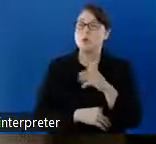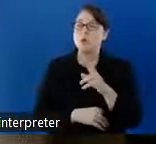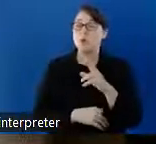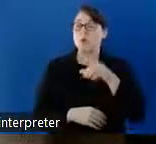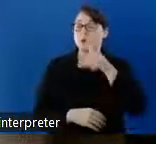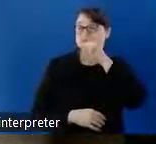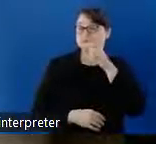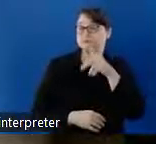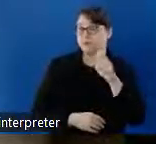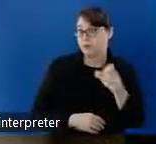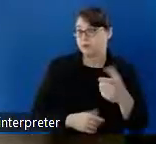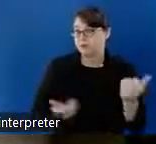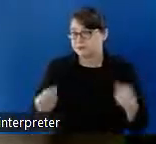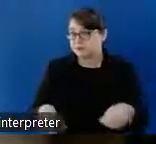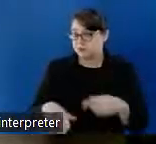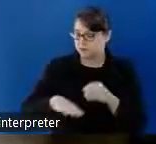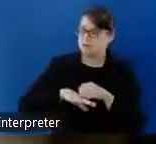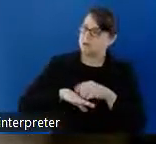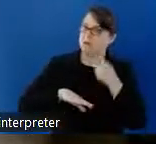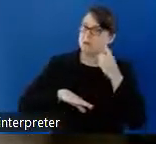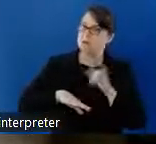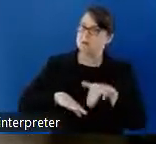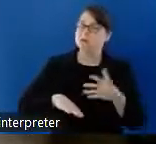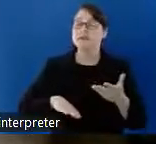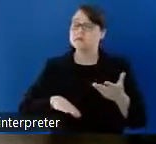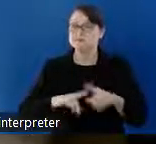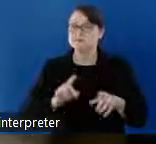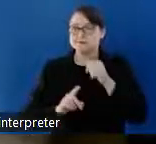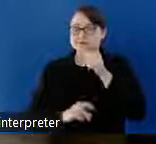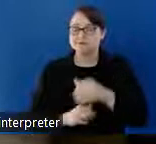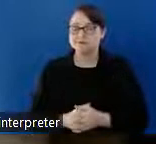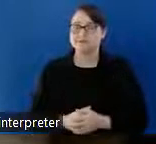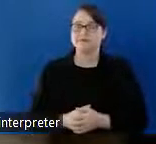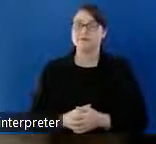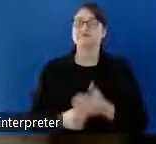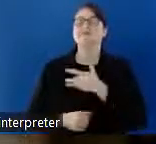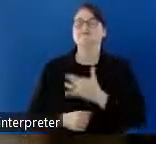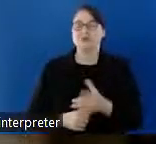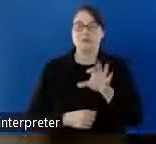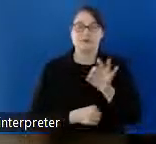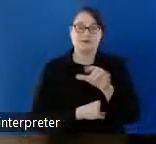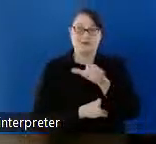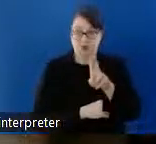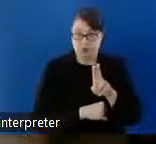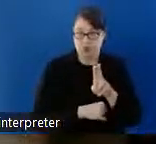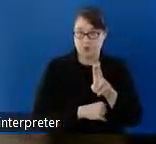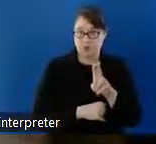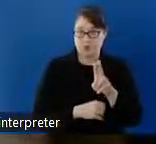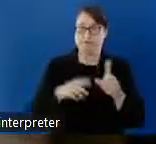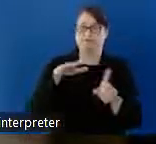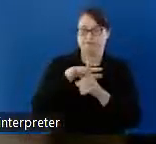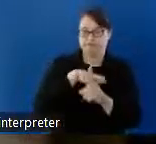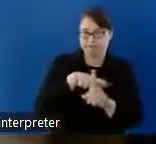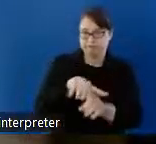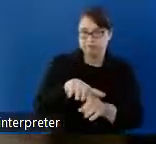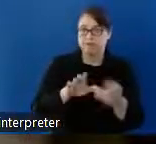Monkeypox usually presents with symptoms similar to the flu, followed by a rash. And we typically call those symptoms that precede